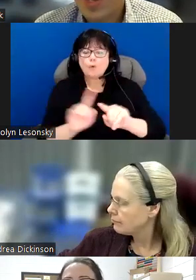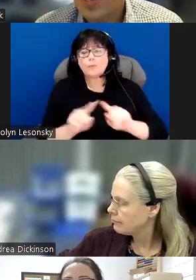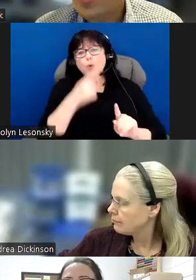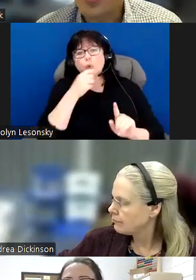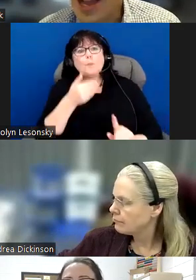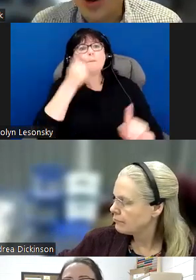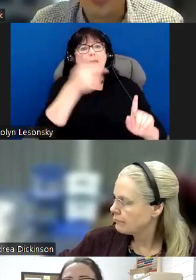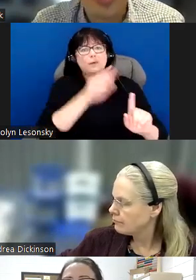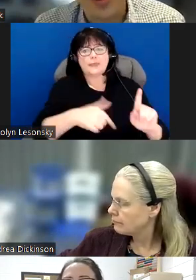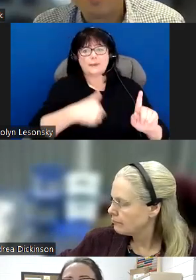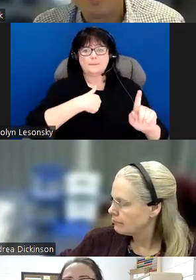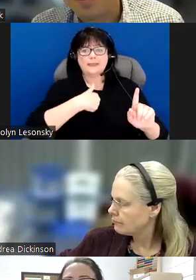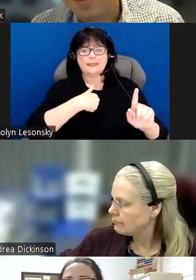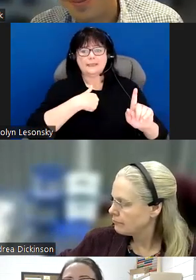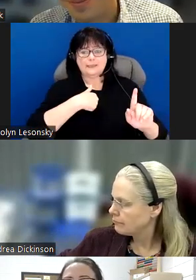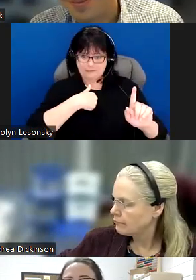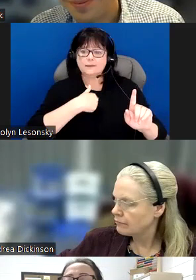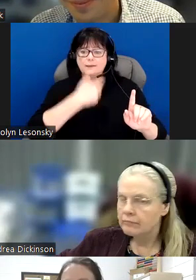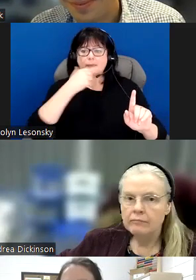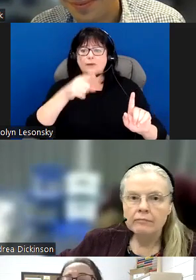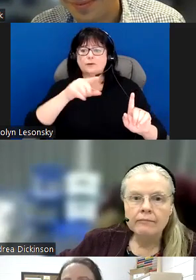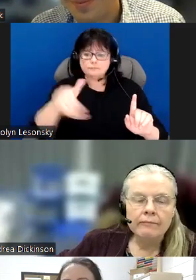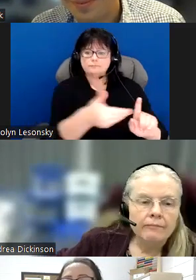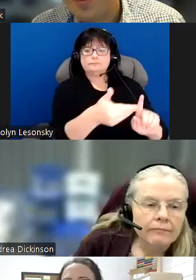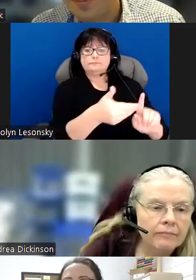limit. Again, I hear that one a lot.